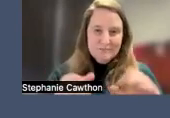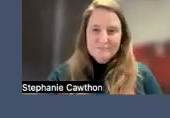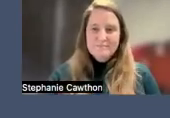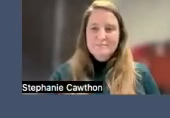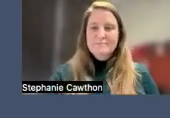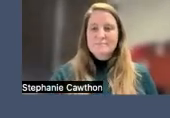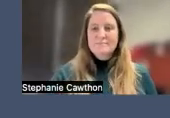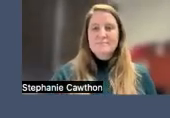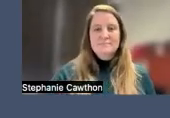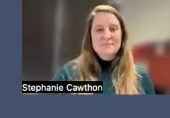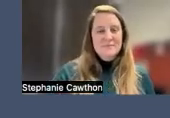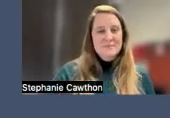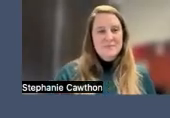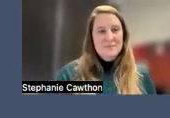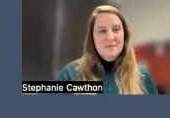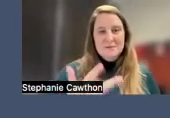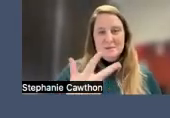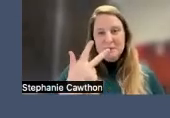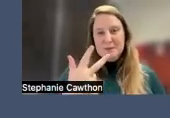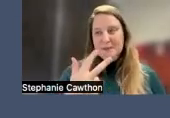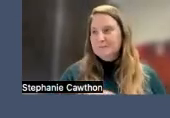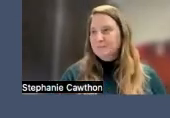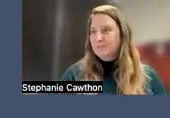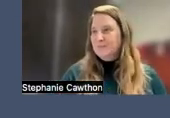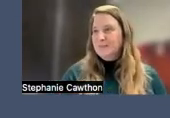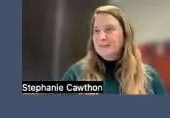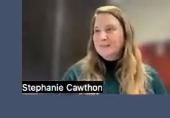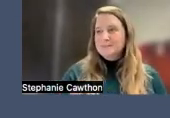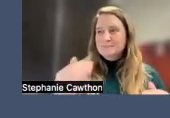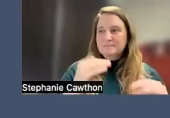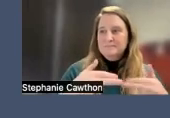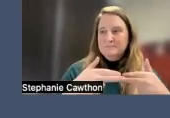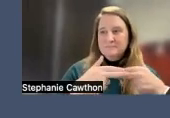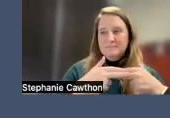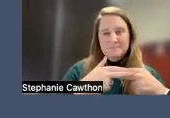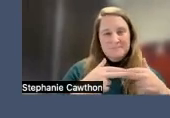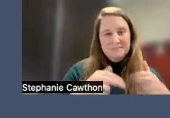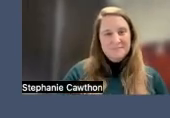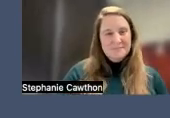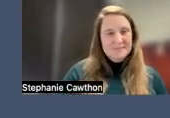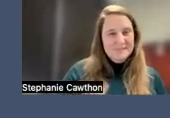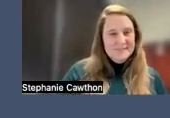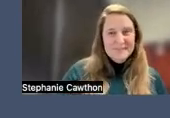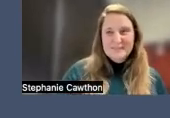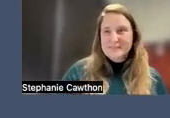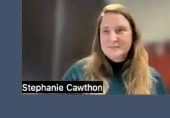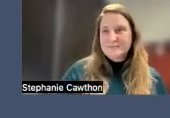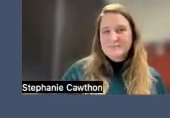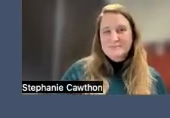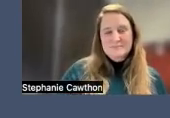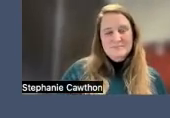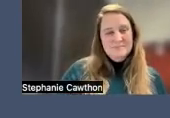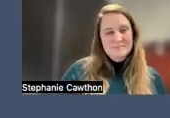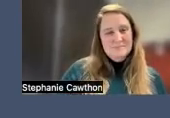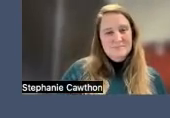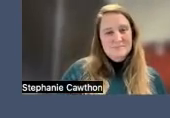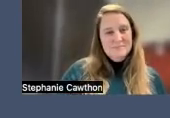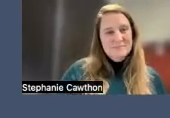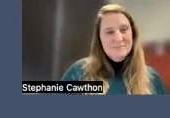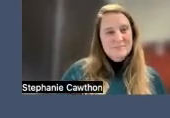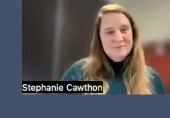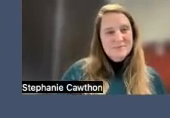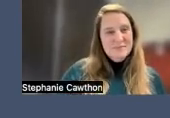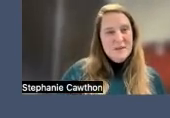data and the research release. So we've got these three ways to stay connected. Next slide.